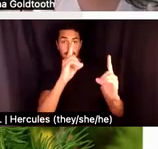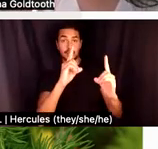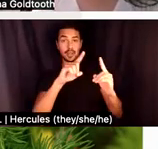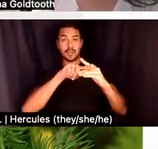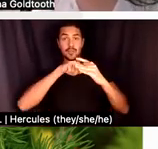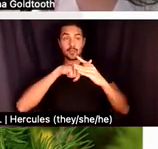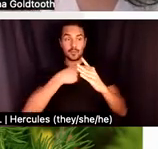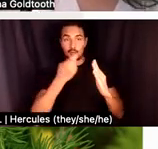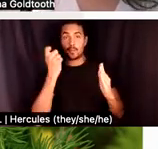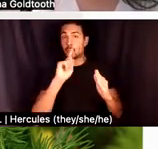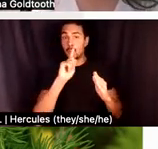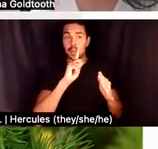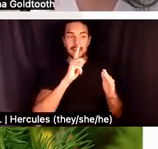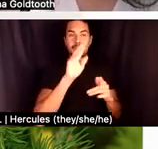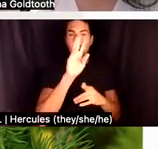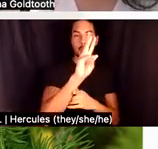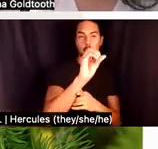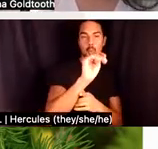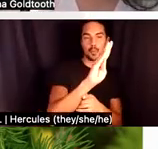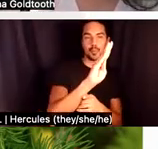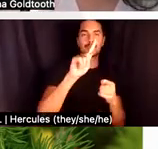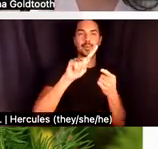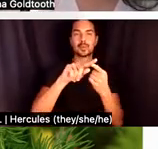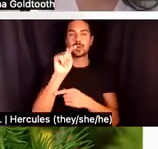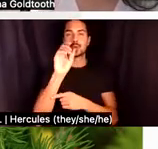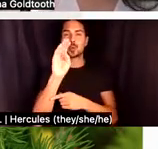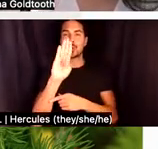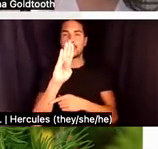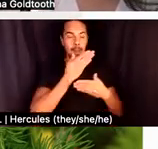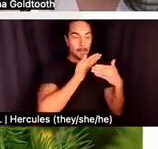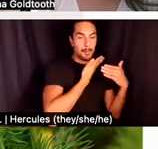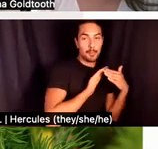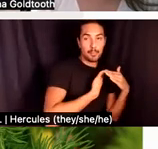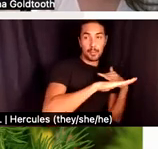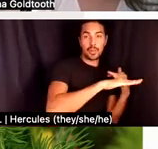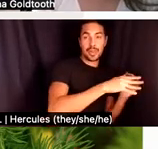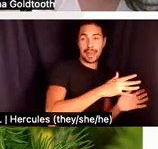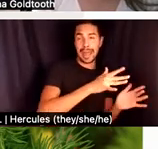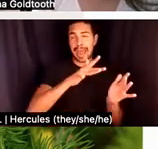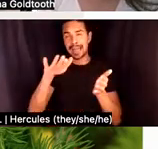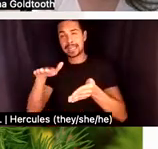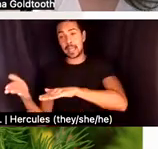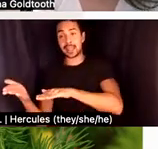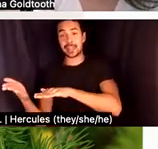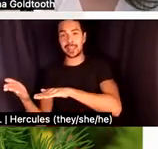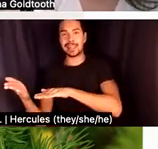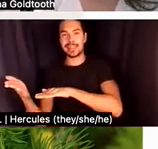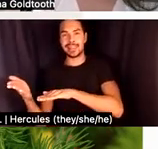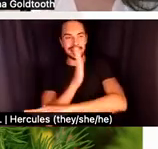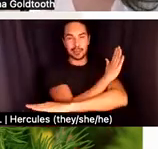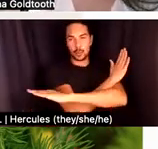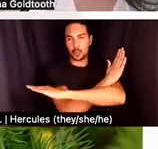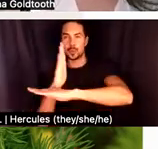end, womb to tomb, and that it's, you know, more than just sex, it's about, you know, understanding how the body